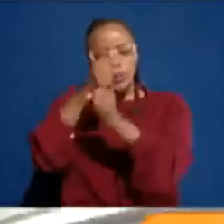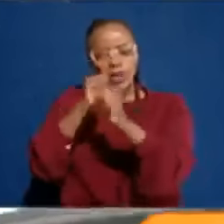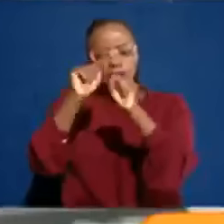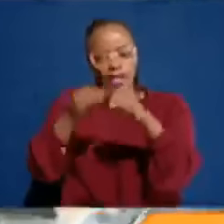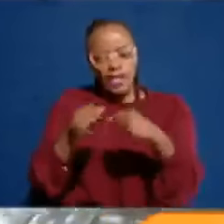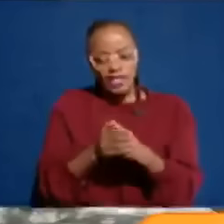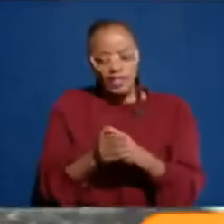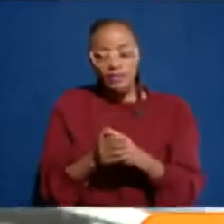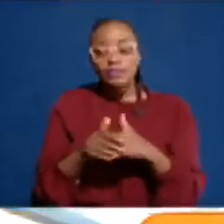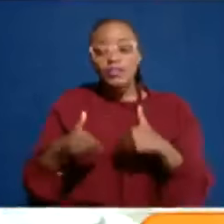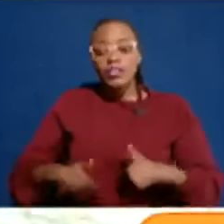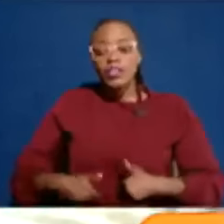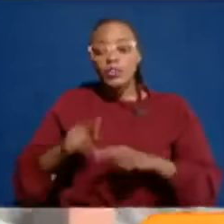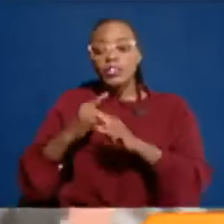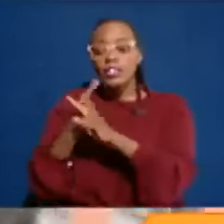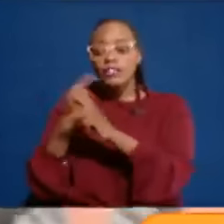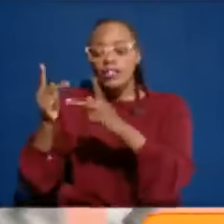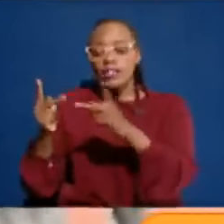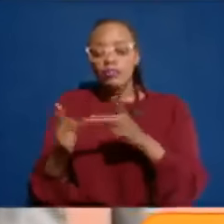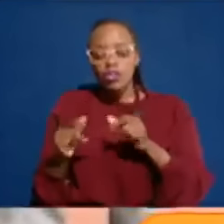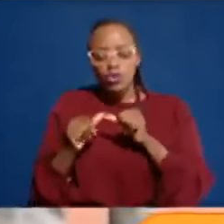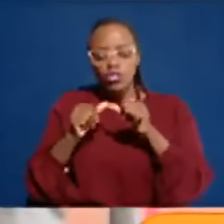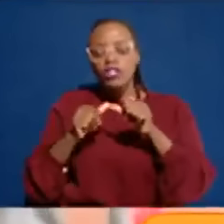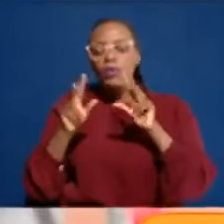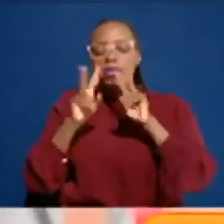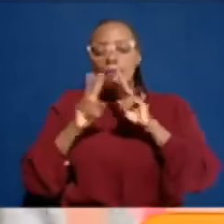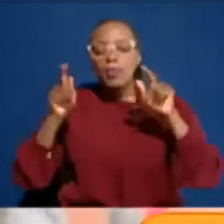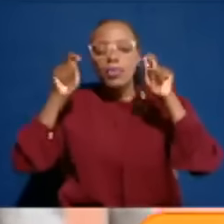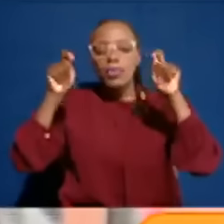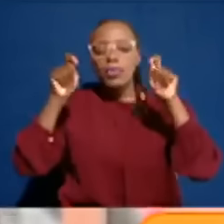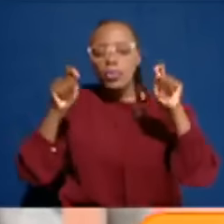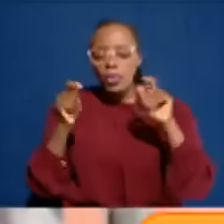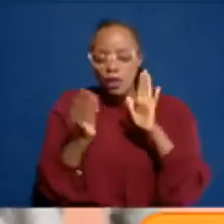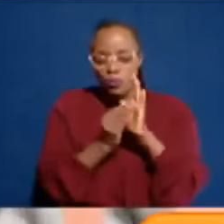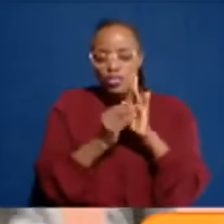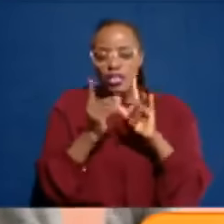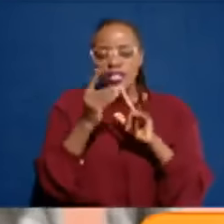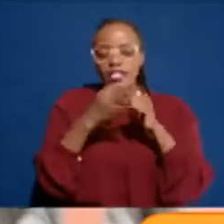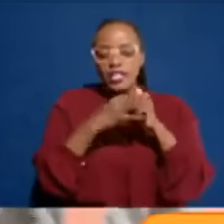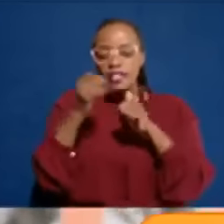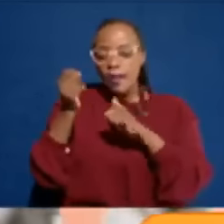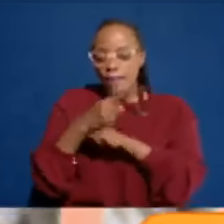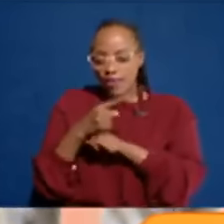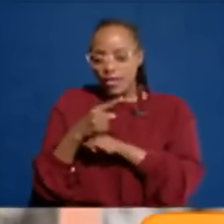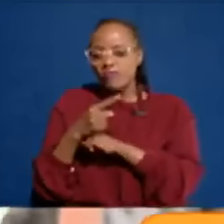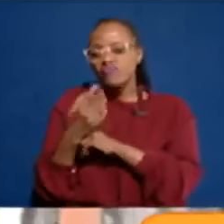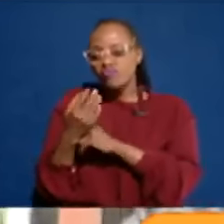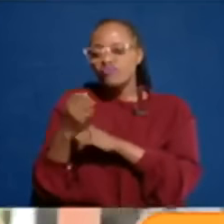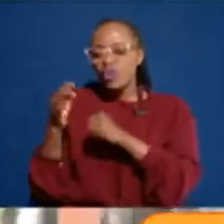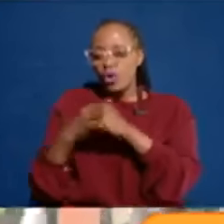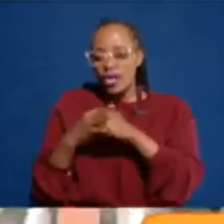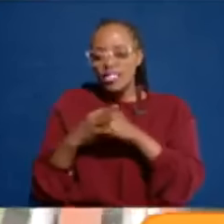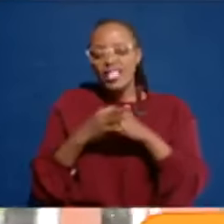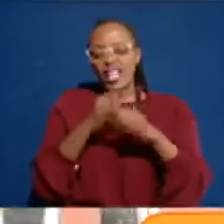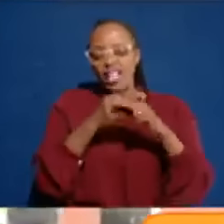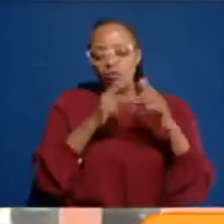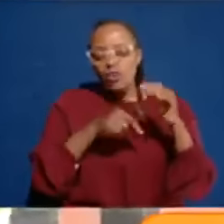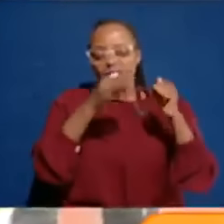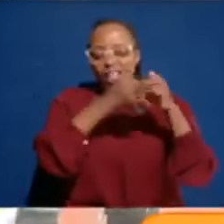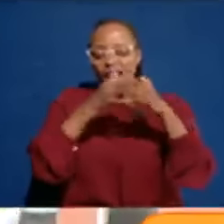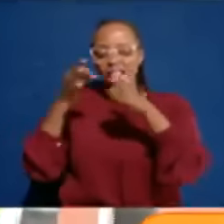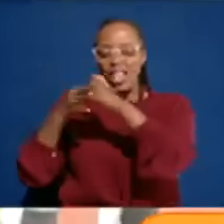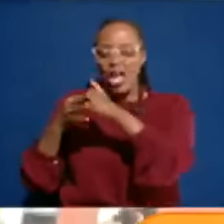As youths across the country vow to continue with their peaceful protest scheduled for the 8th of August and also known as Nane Nane, the police are saying they will